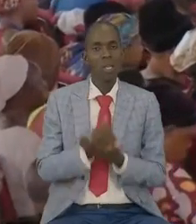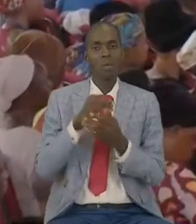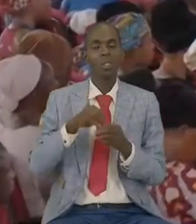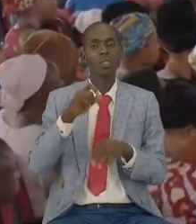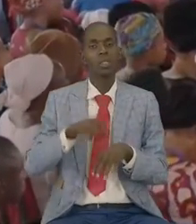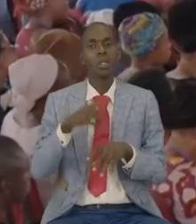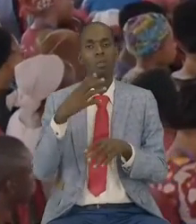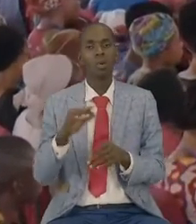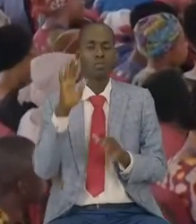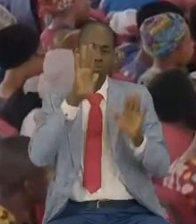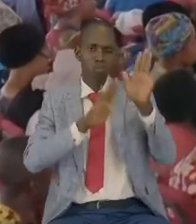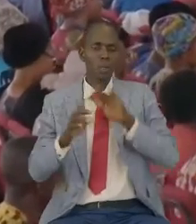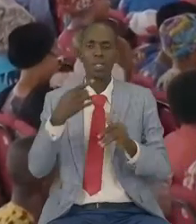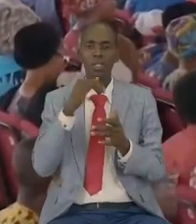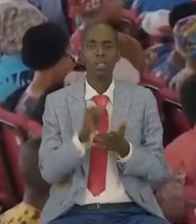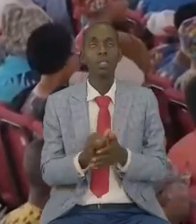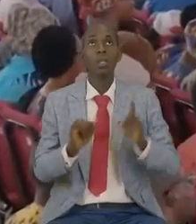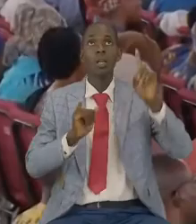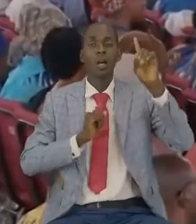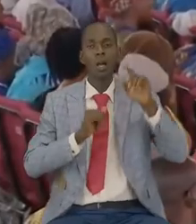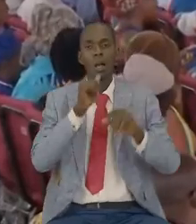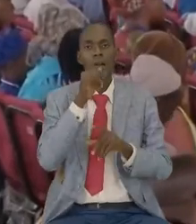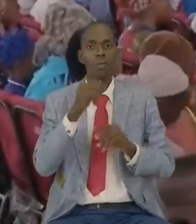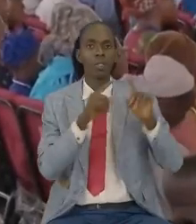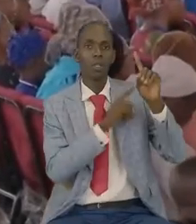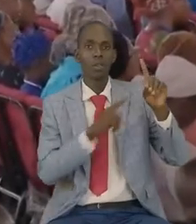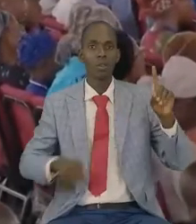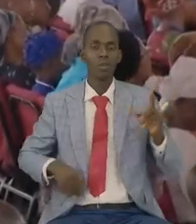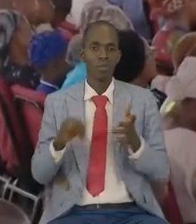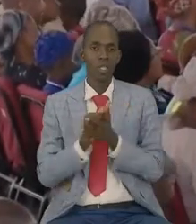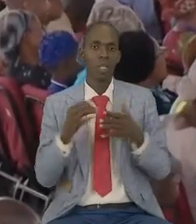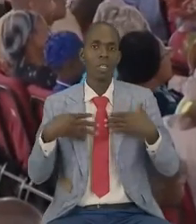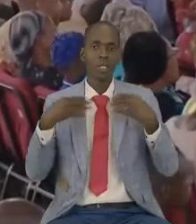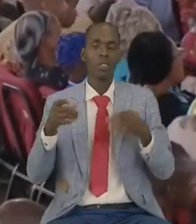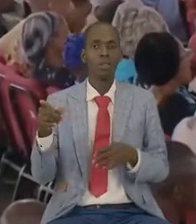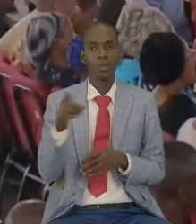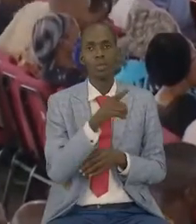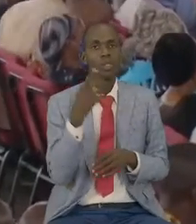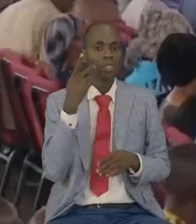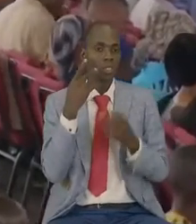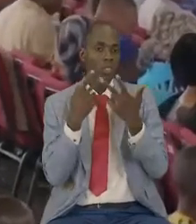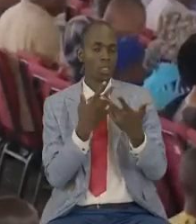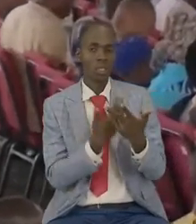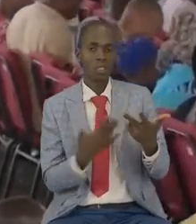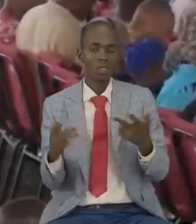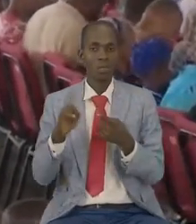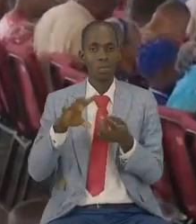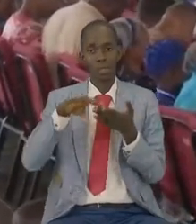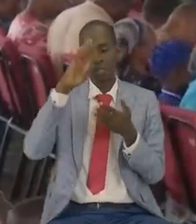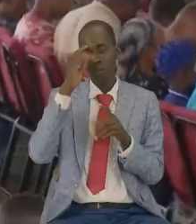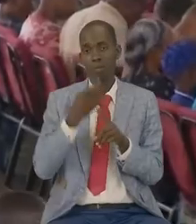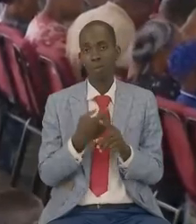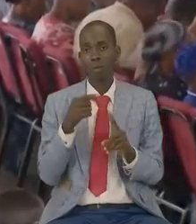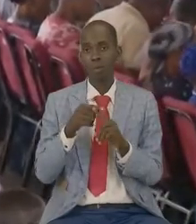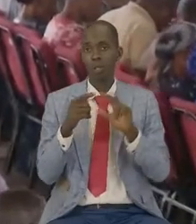he says, I am the Lord that healeth thee. We're looking at three things here. Number